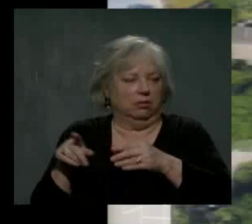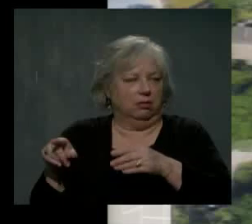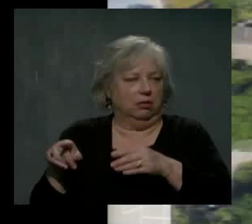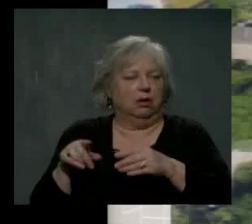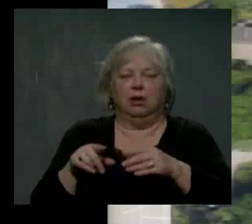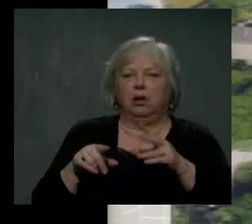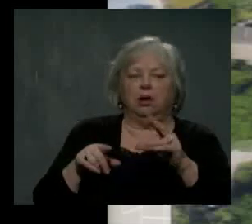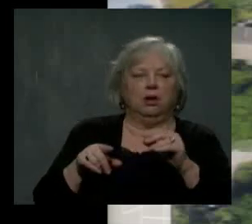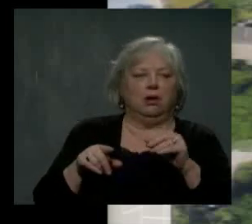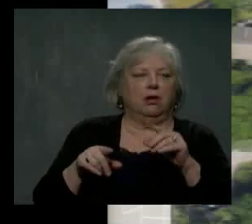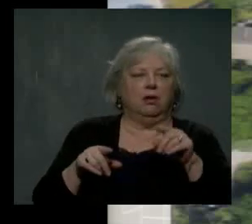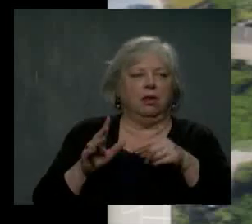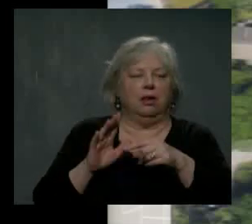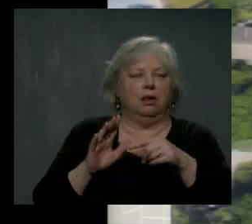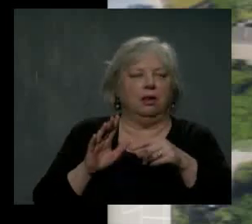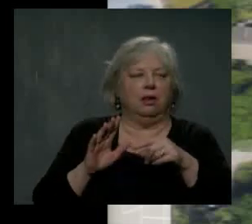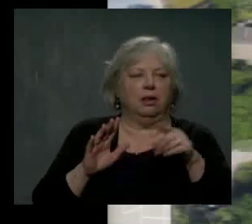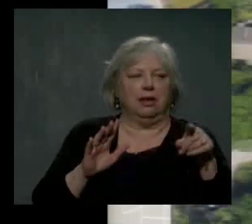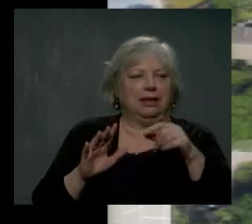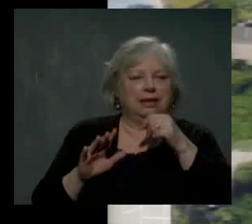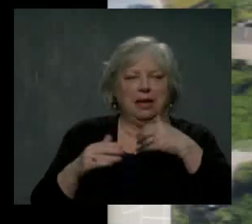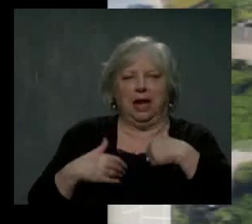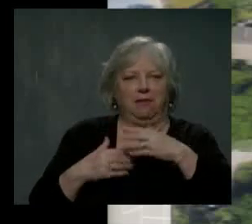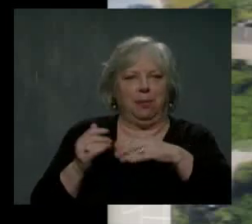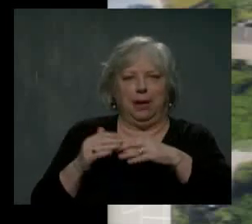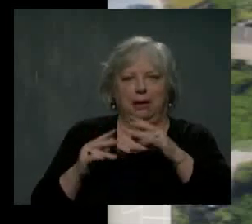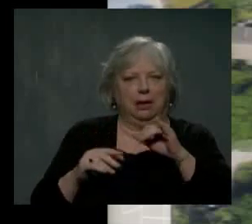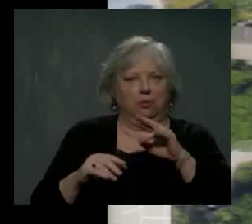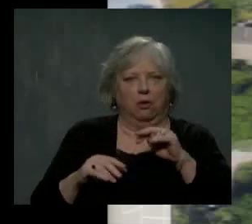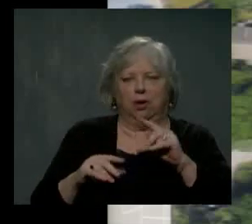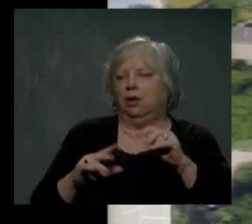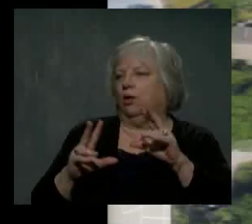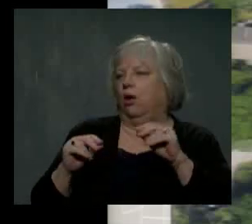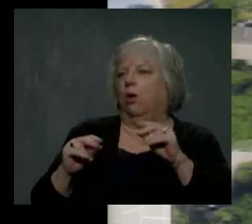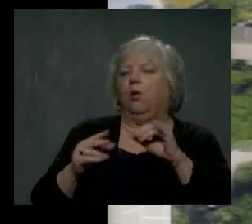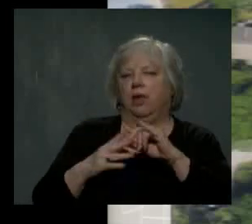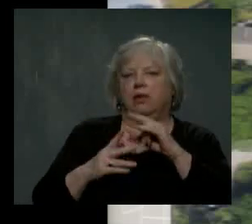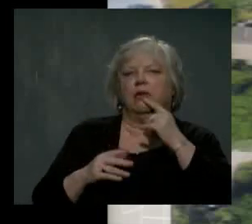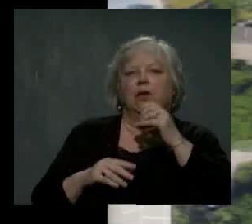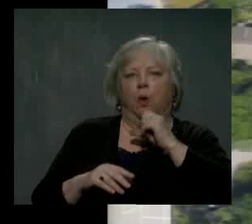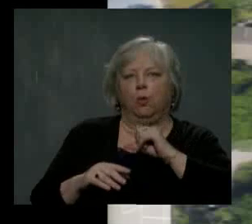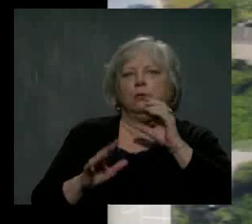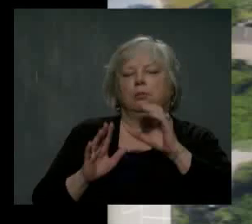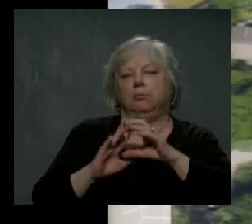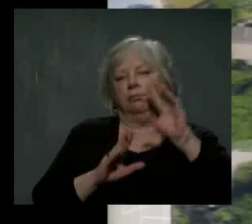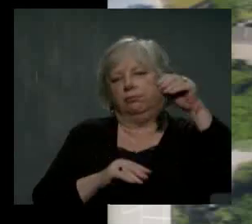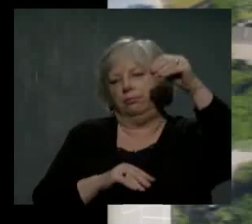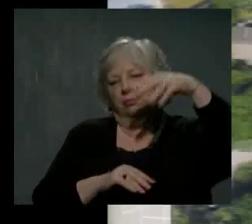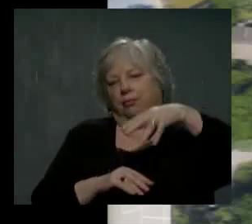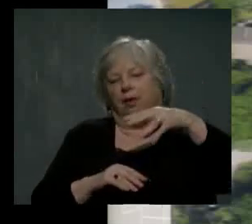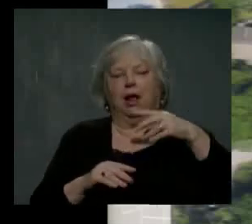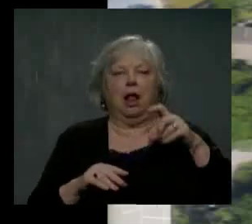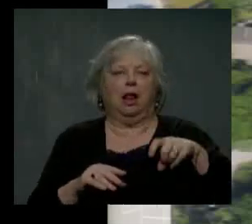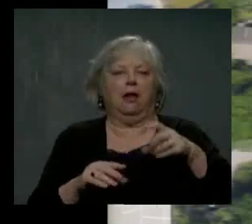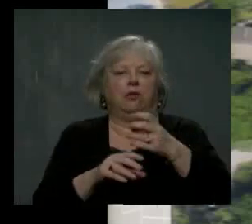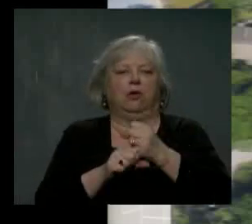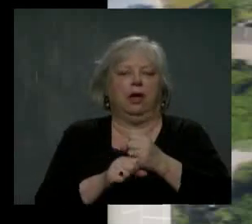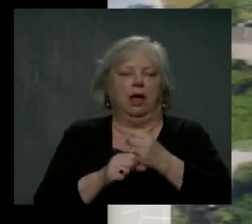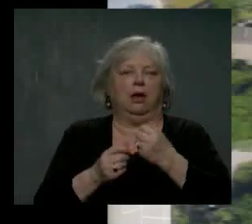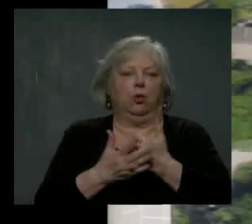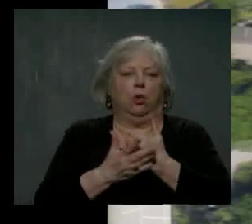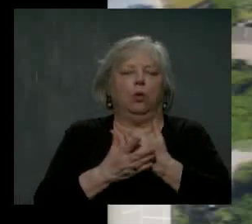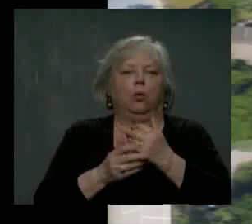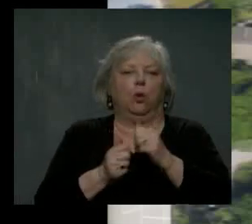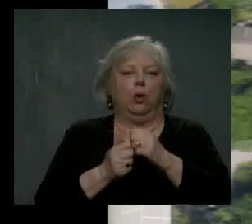Now, this does not have the buildings on there, correct? No, that's an older aerial from Google. They, I'll have to get those and send those to the